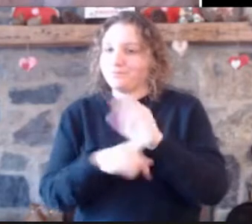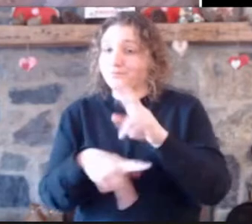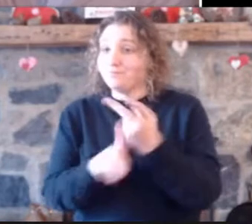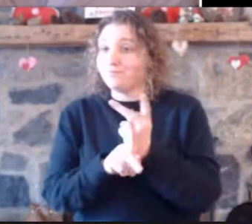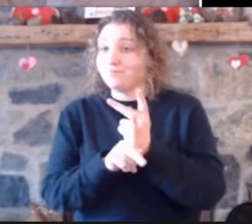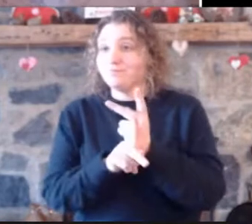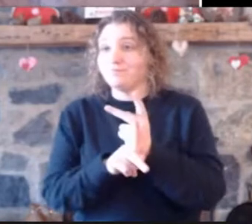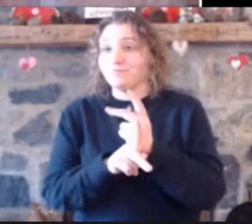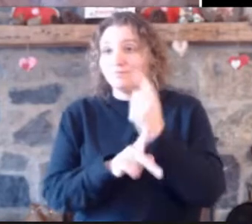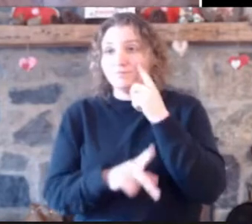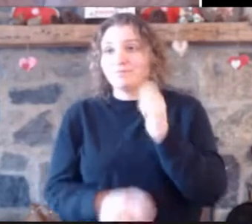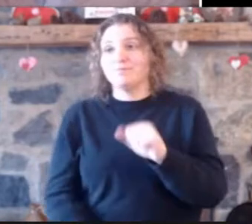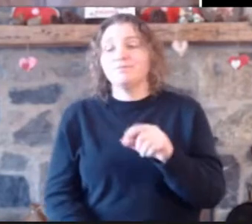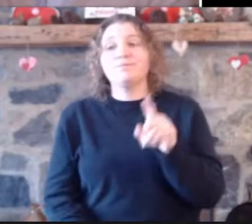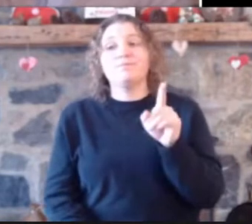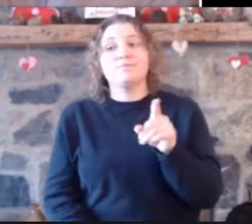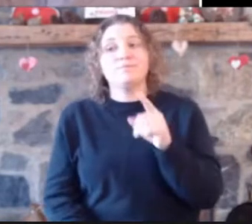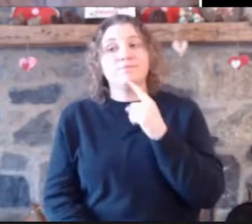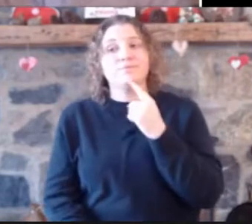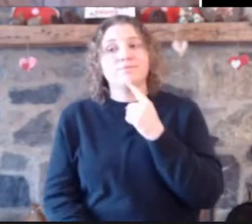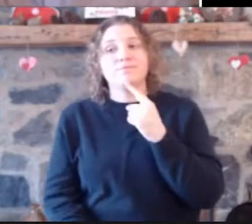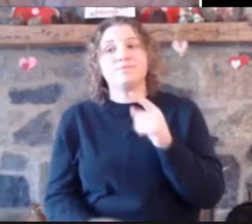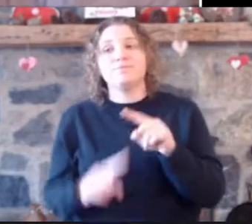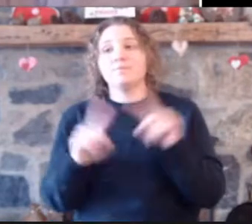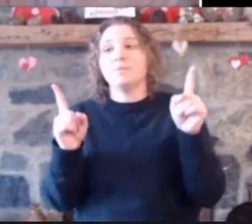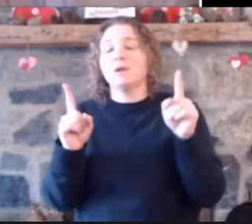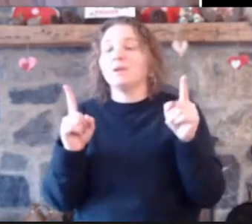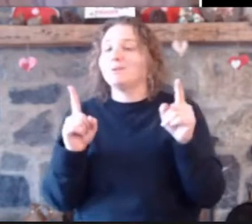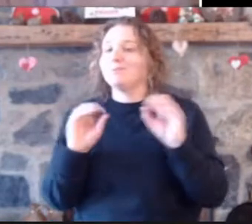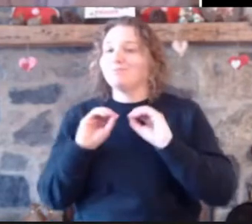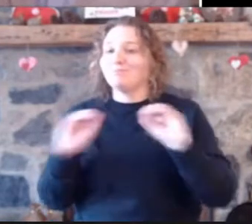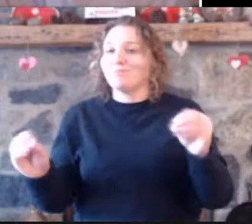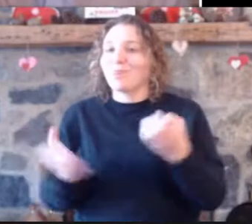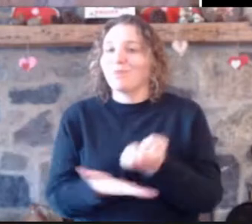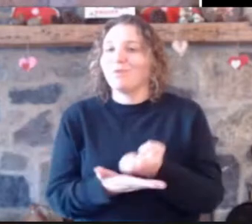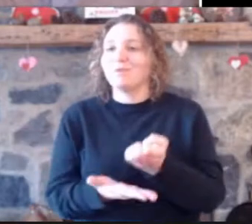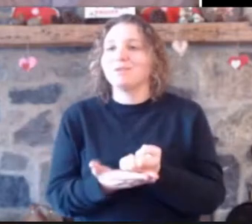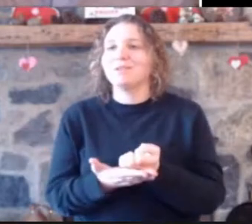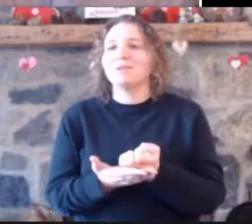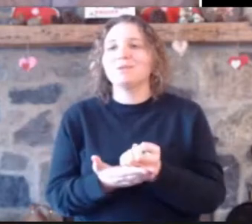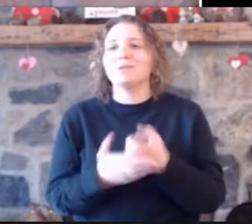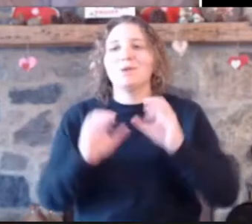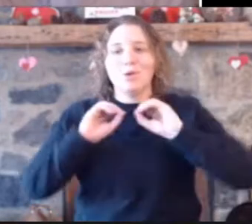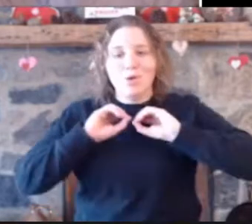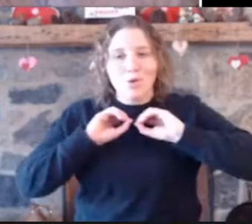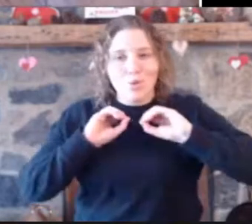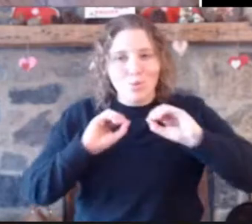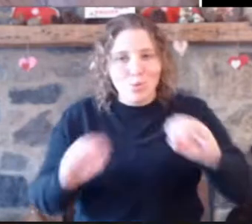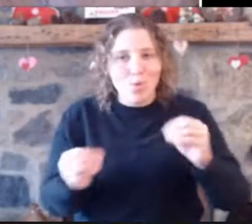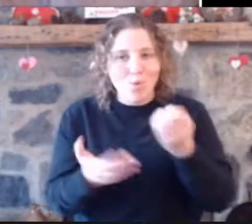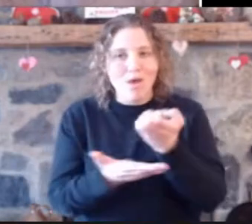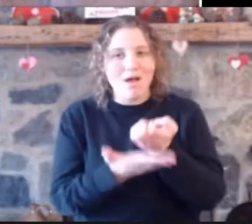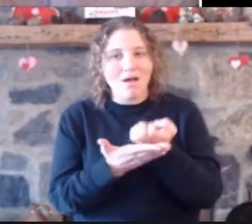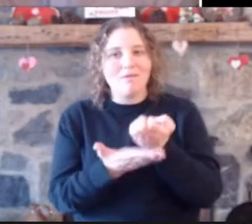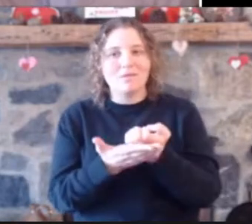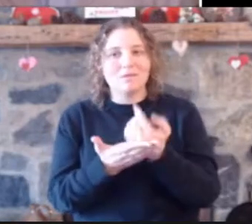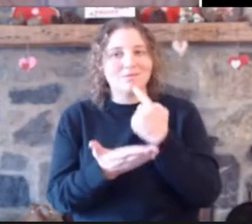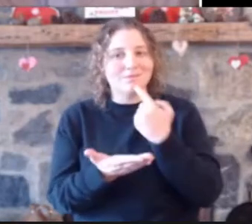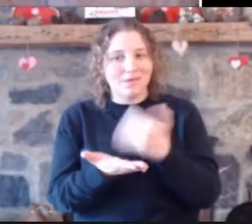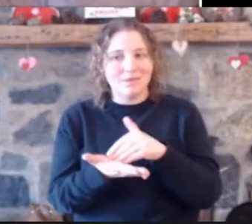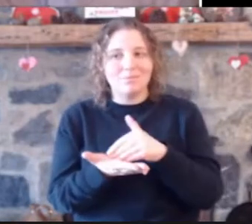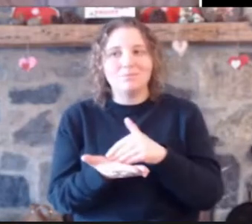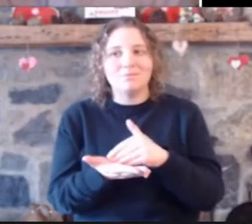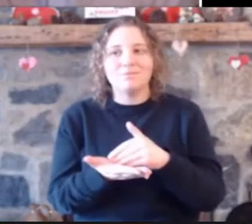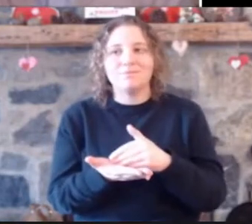PhD in zoology, he said, however, we have virtually no evidence, let's try that again, virtually no evidence in the